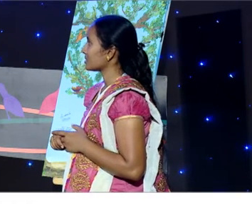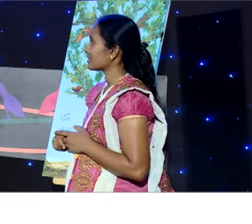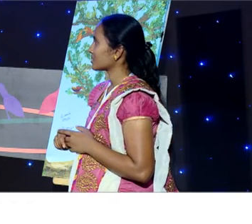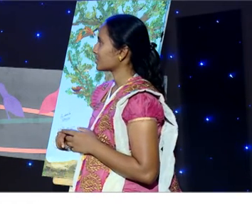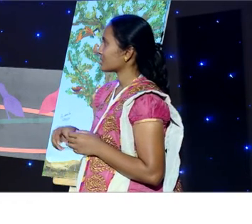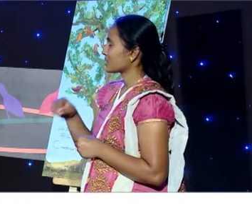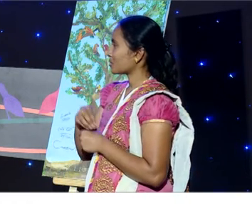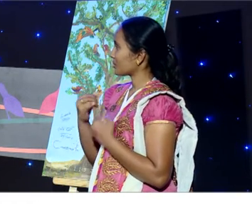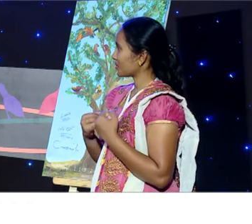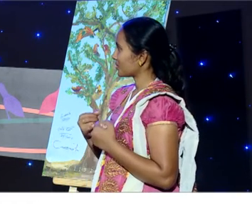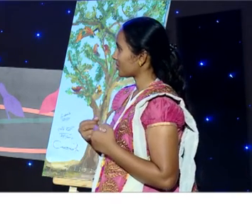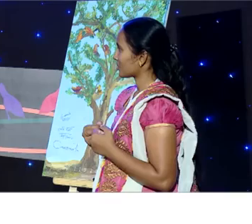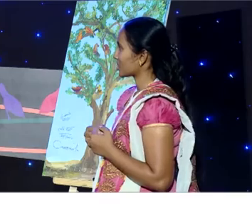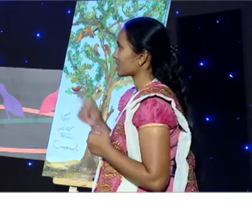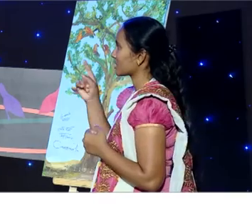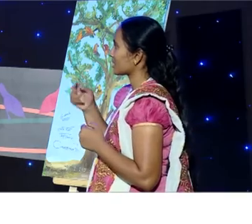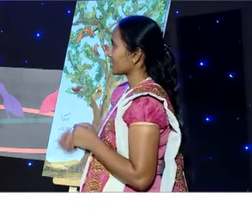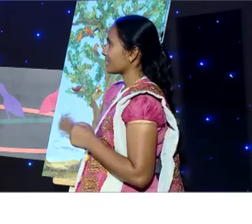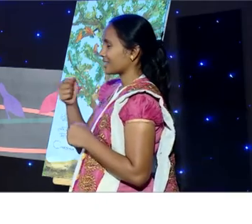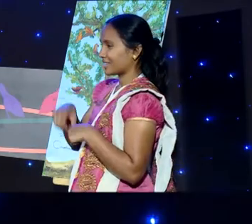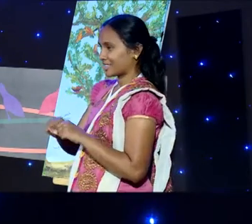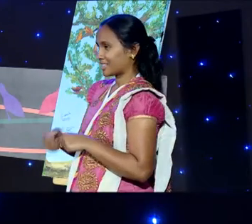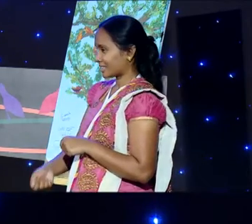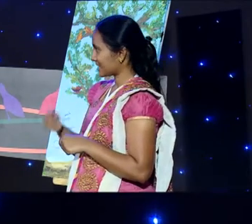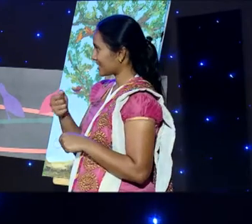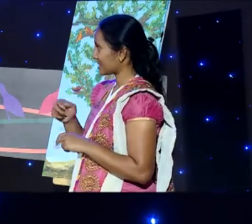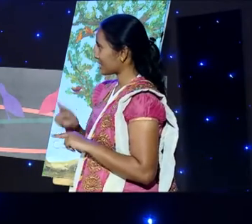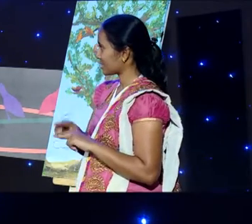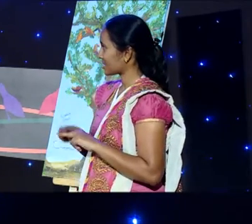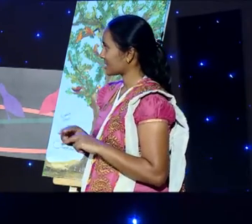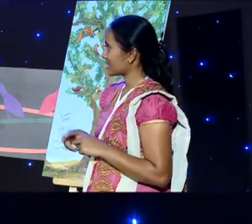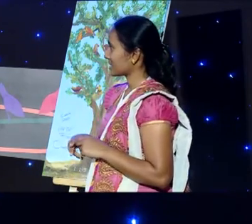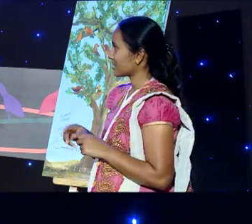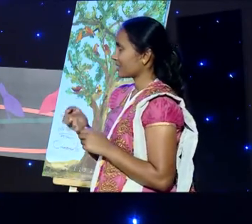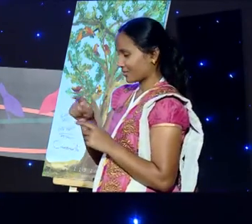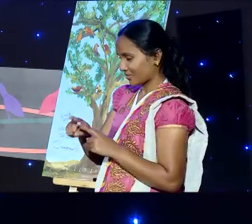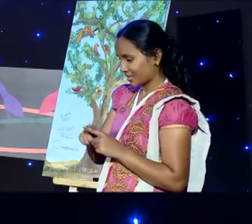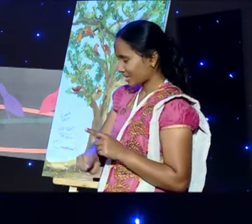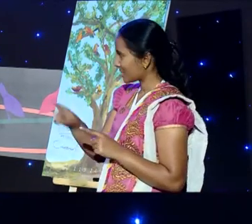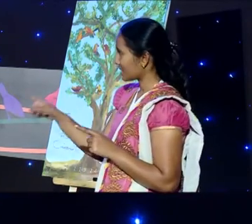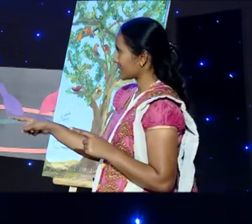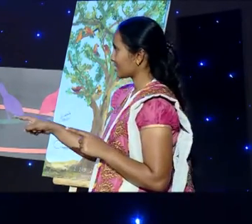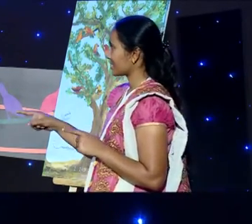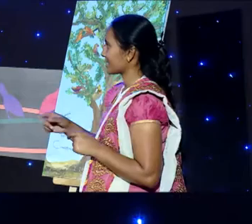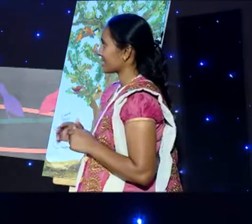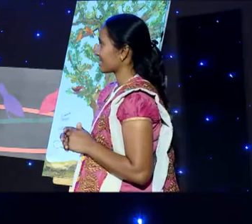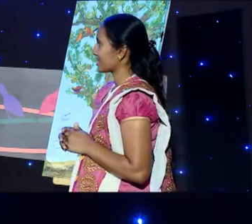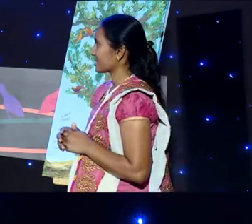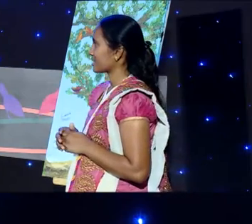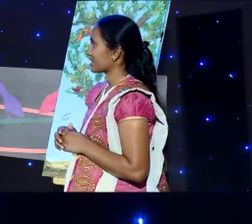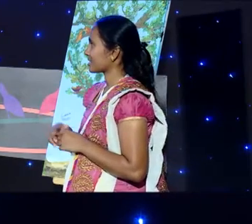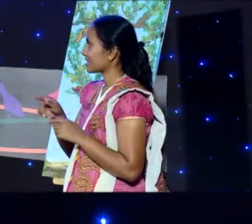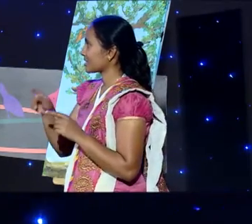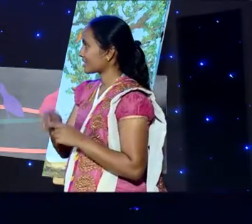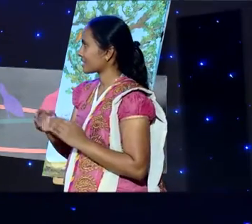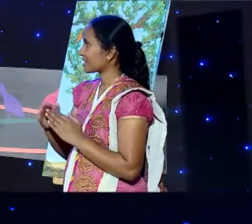a very dear friend. Now, rickshaws, you sit in a rickshaw and you say, I want to go from point A to point B. They'll take you to so many other places around, right?